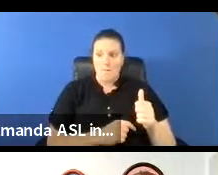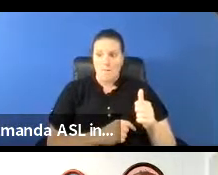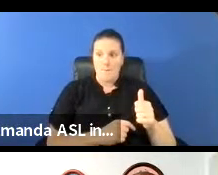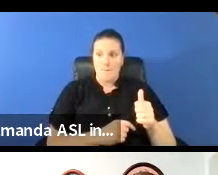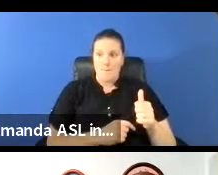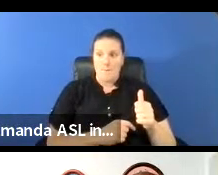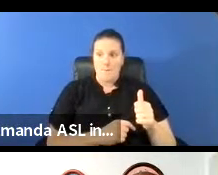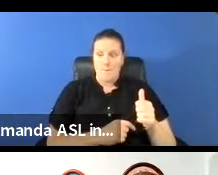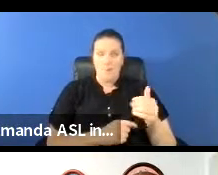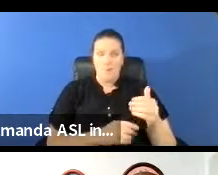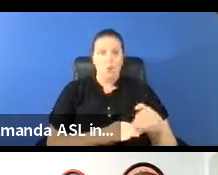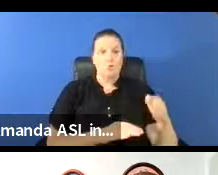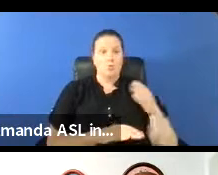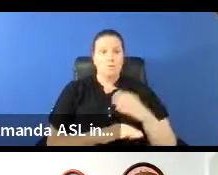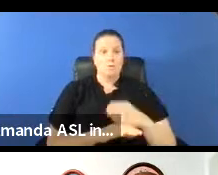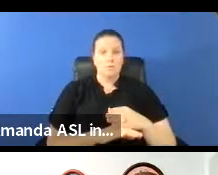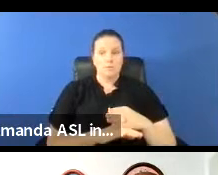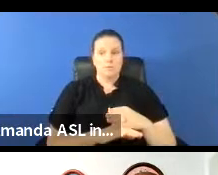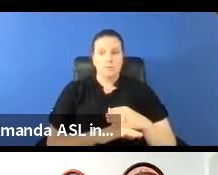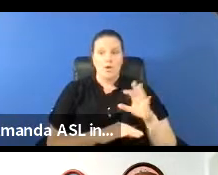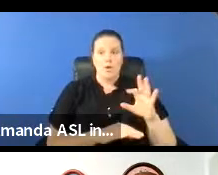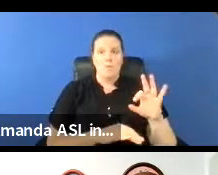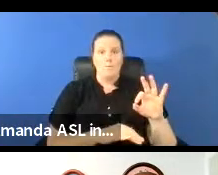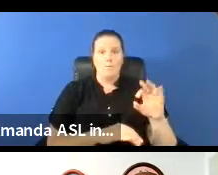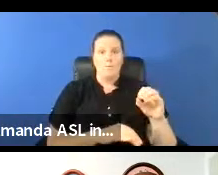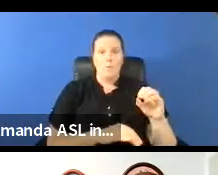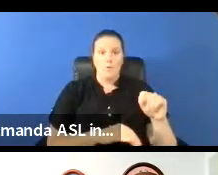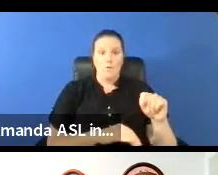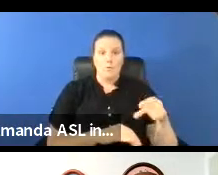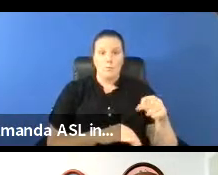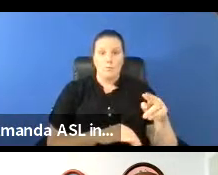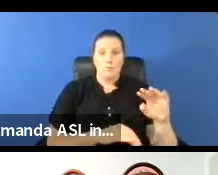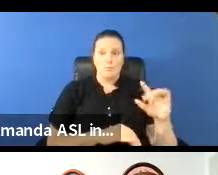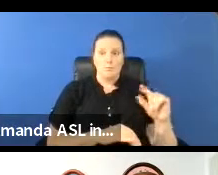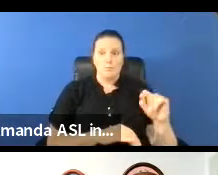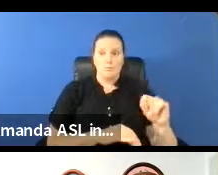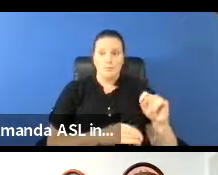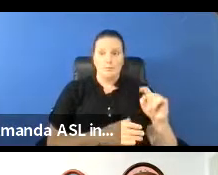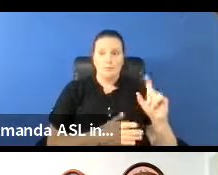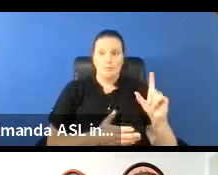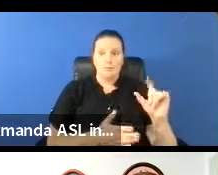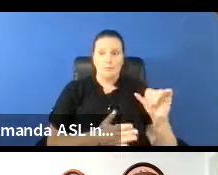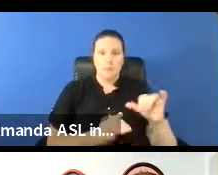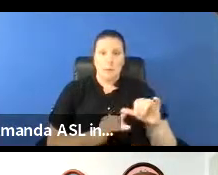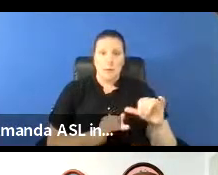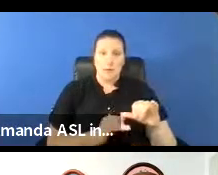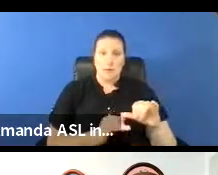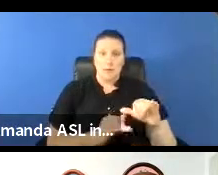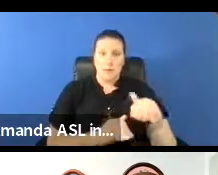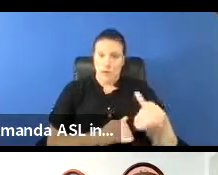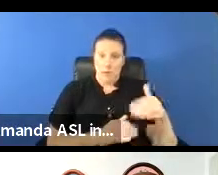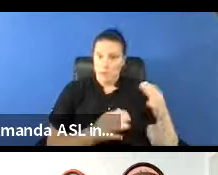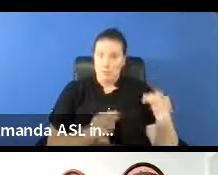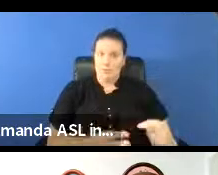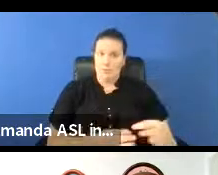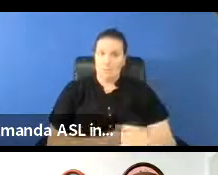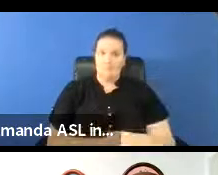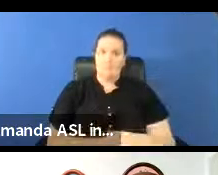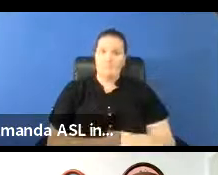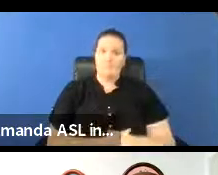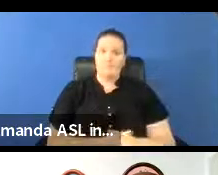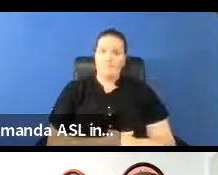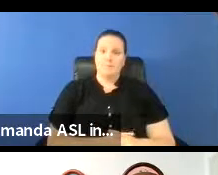be increasing the existing footprint size of the project, or have we not made that decision yet?